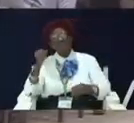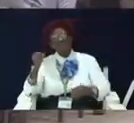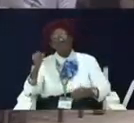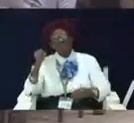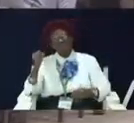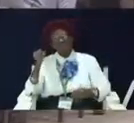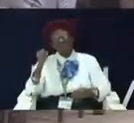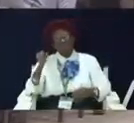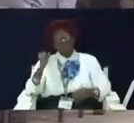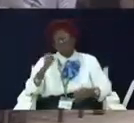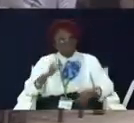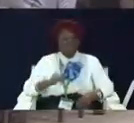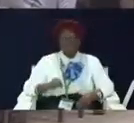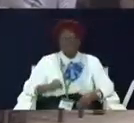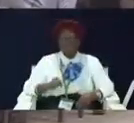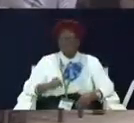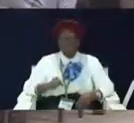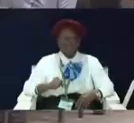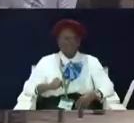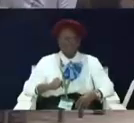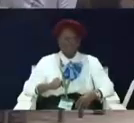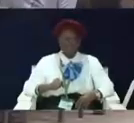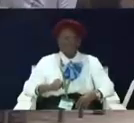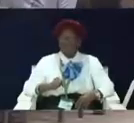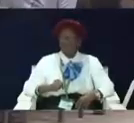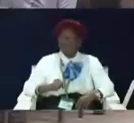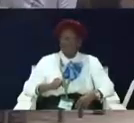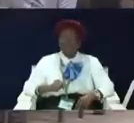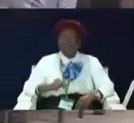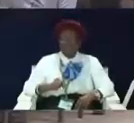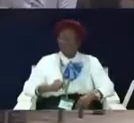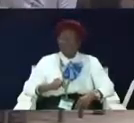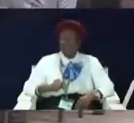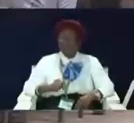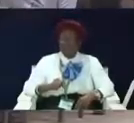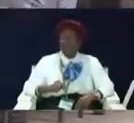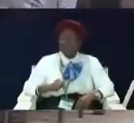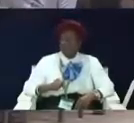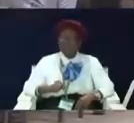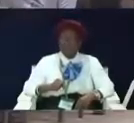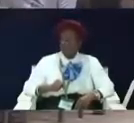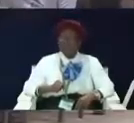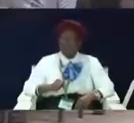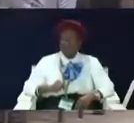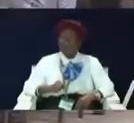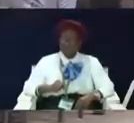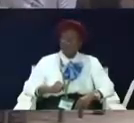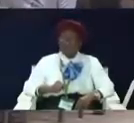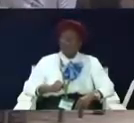breakthrough. Give him a major breakthrough before the sun rises